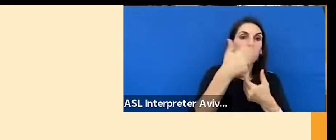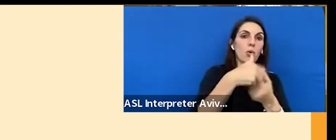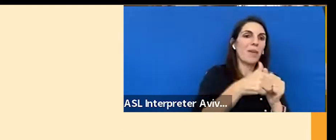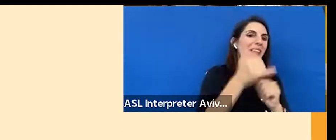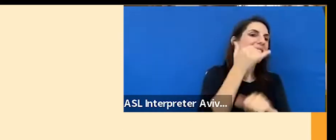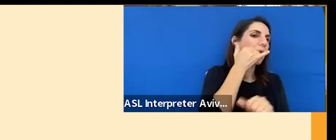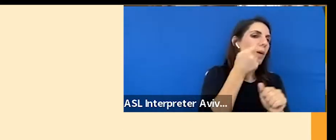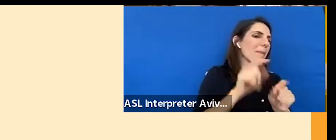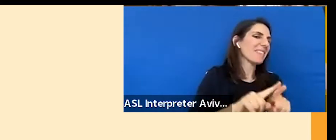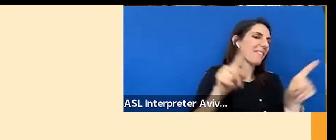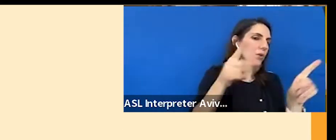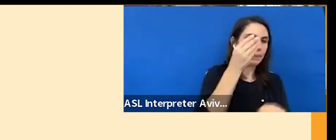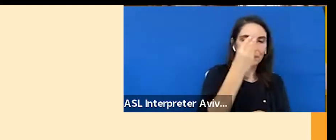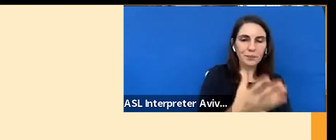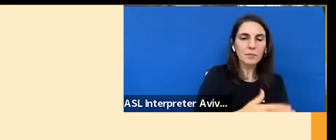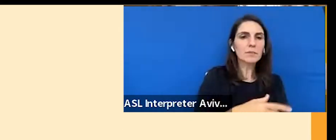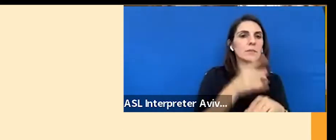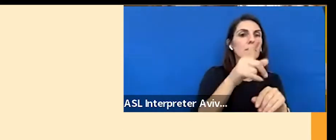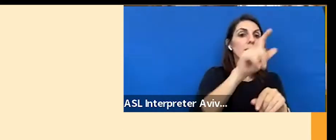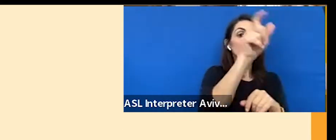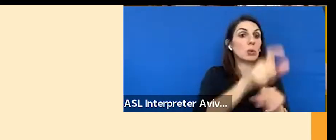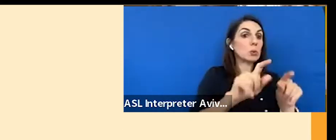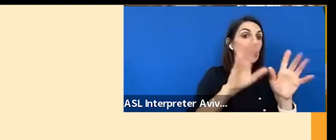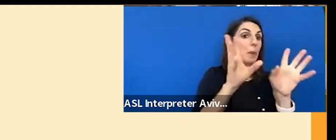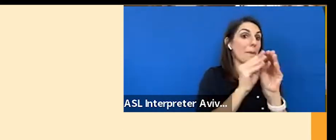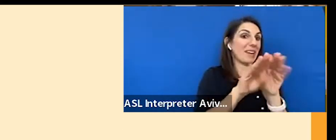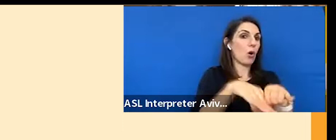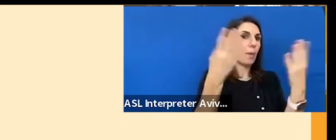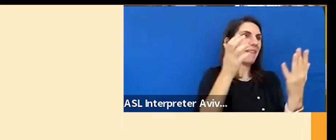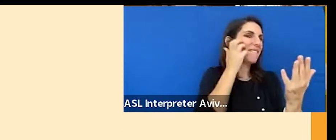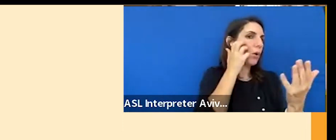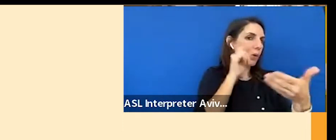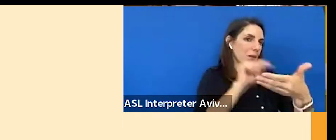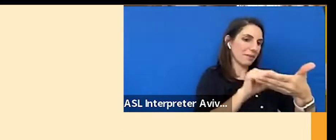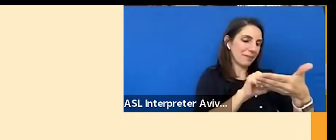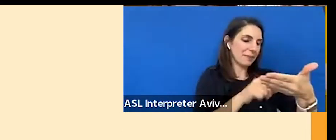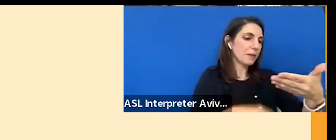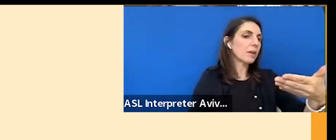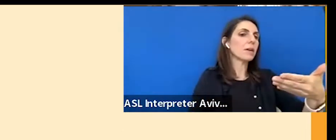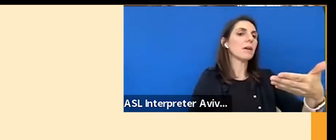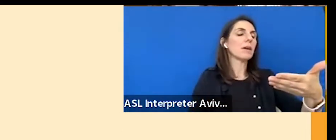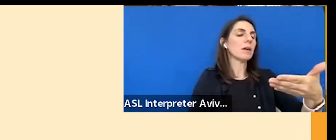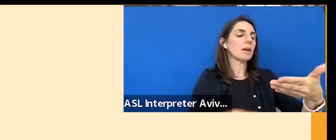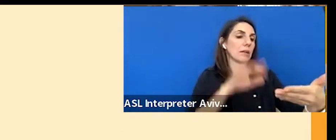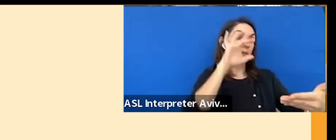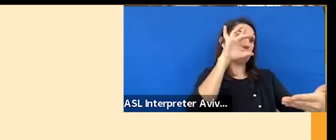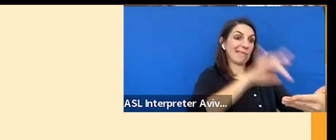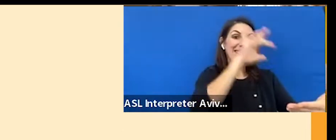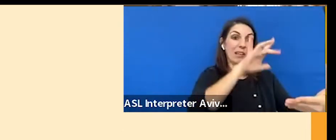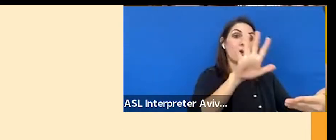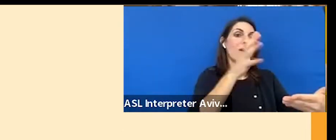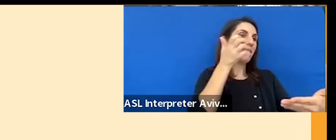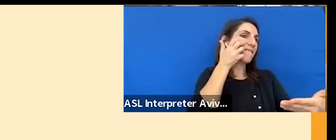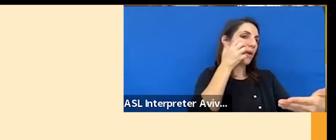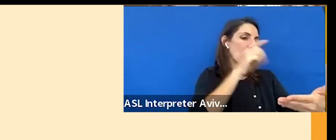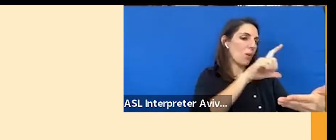different. When you have the Zoom meeting open on your phone, please tap on your phone screen. You're